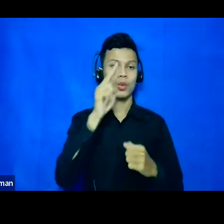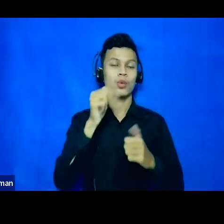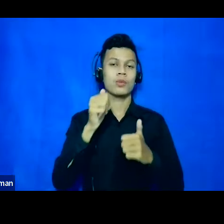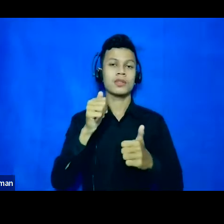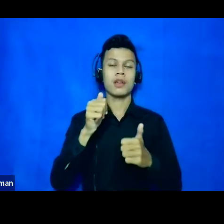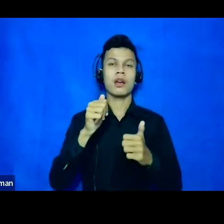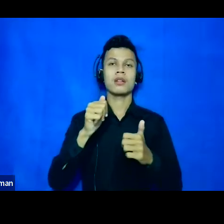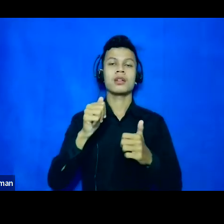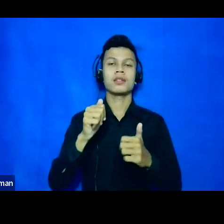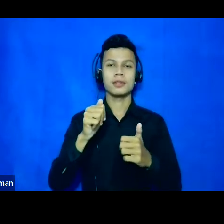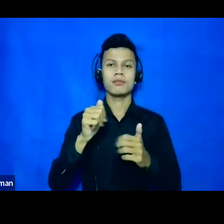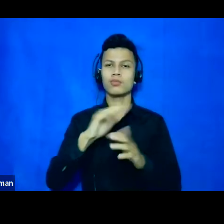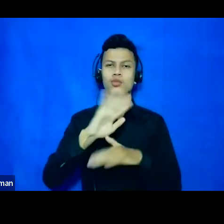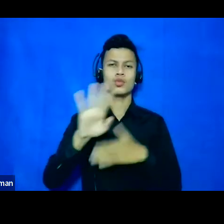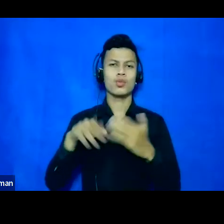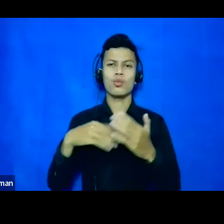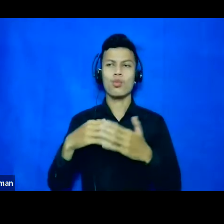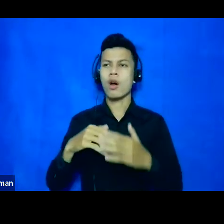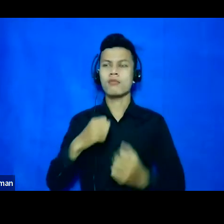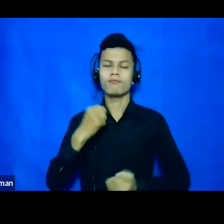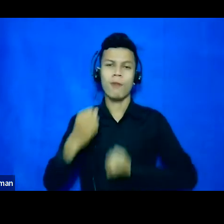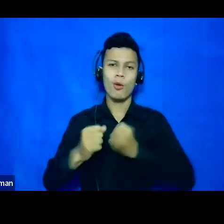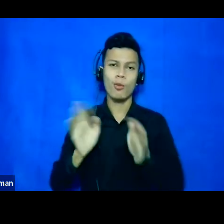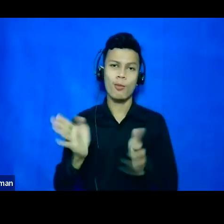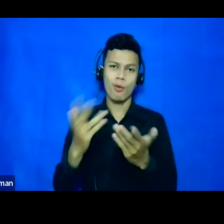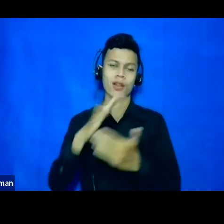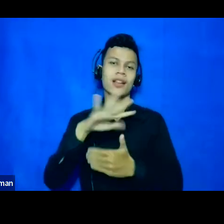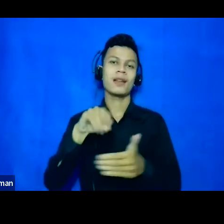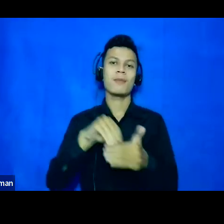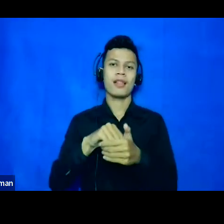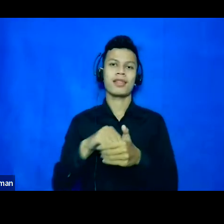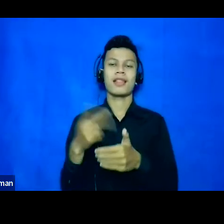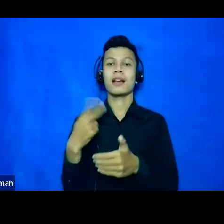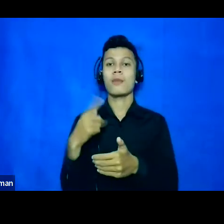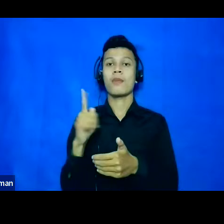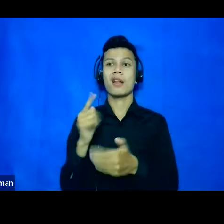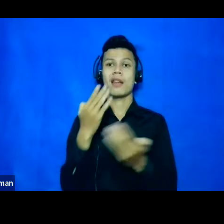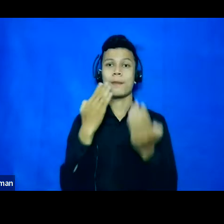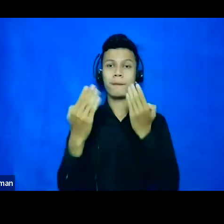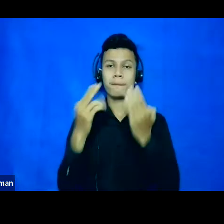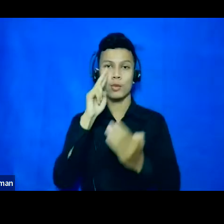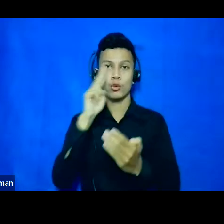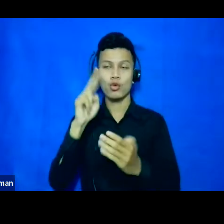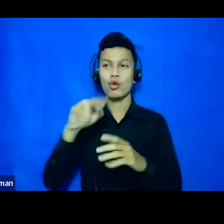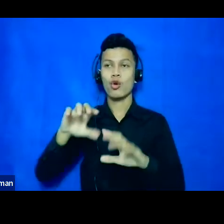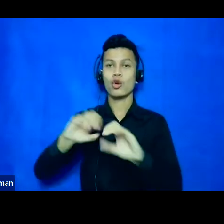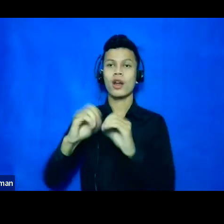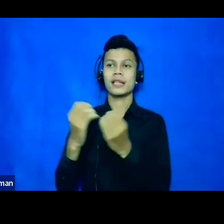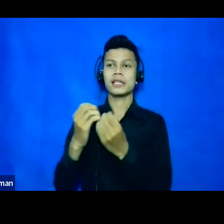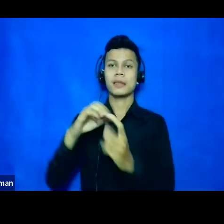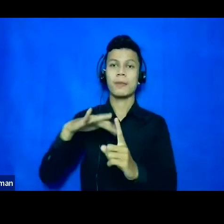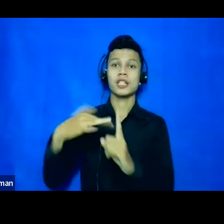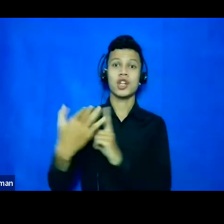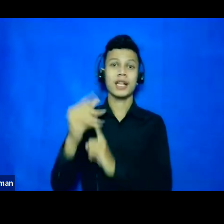a platform for civil society organization globally to bring